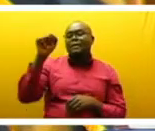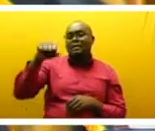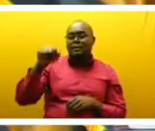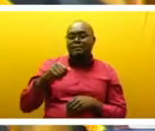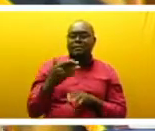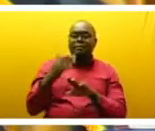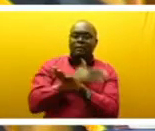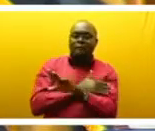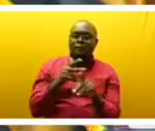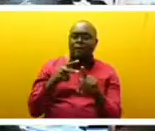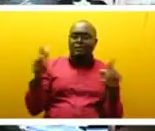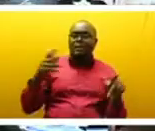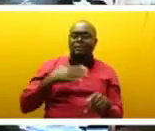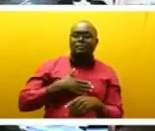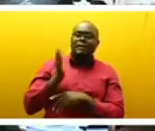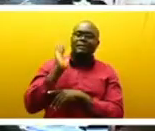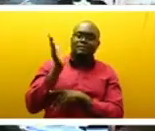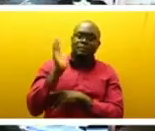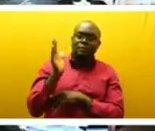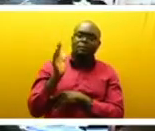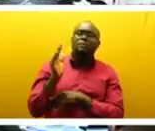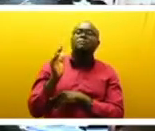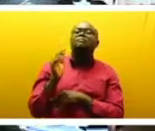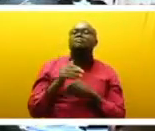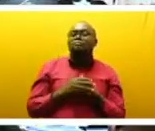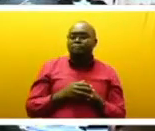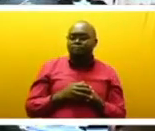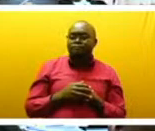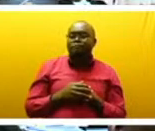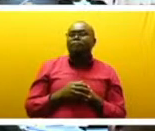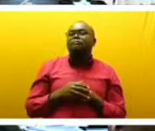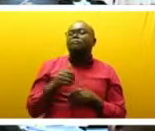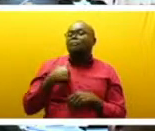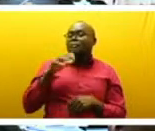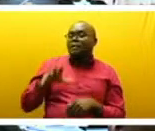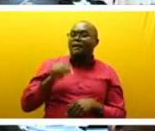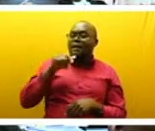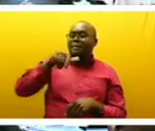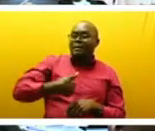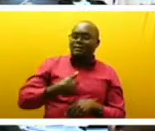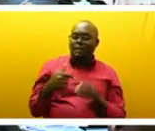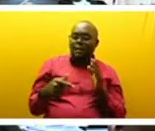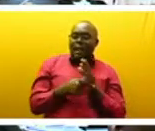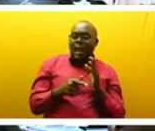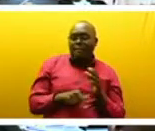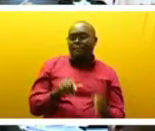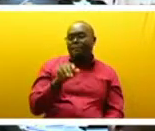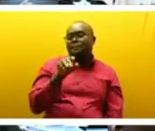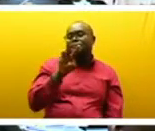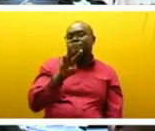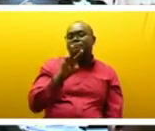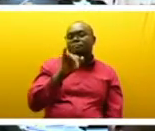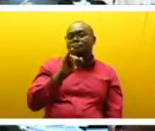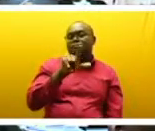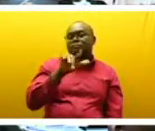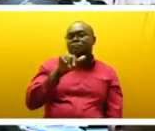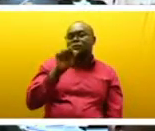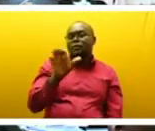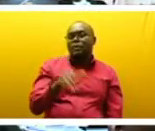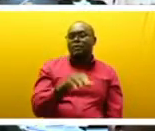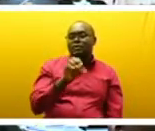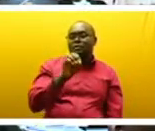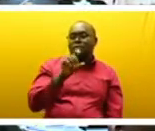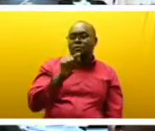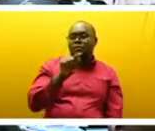before I start my submission so that my time doesn't run, I find myself in the position, I'm Willie Sotieno for the fourth petitioner, in the